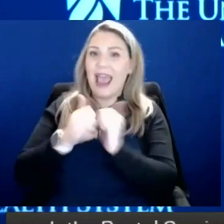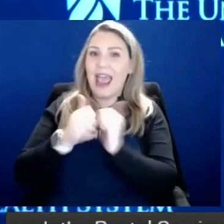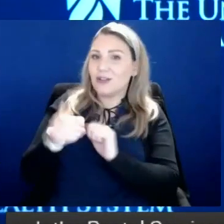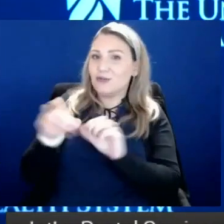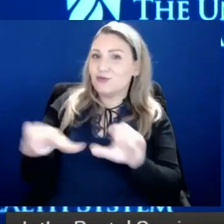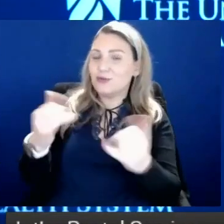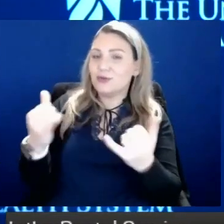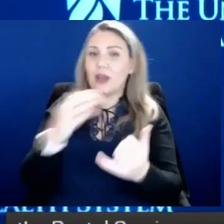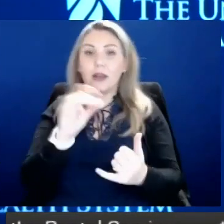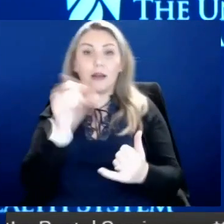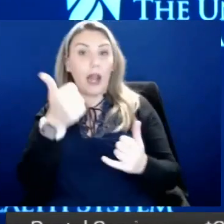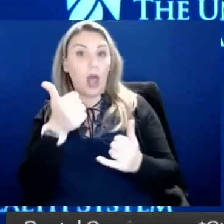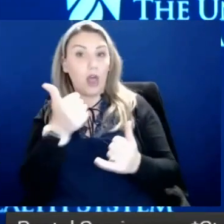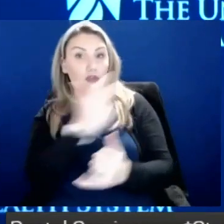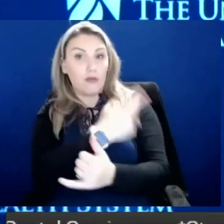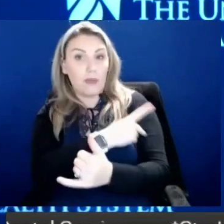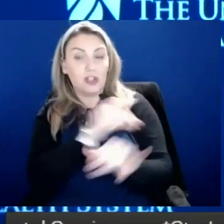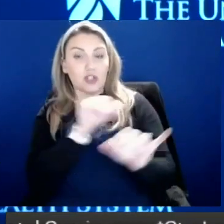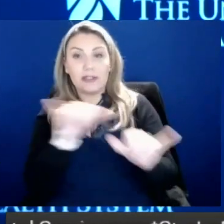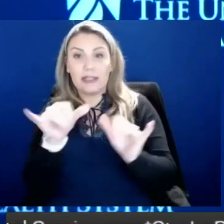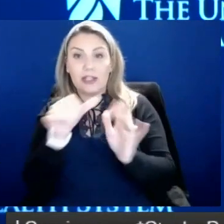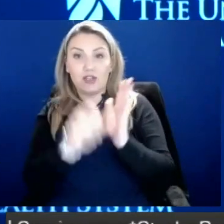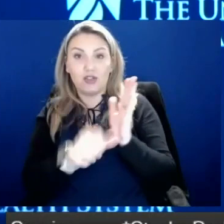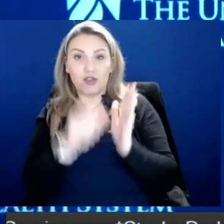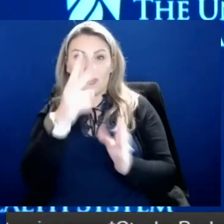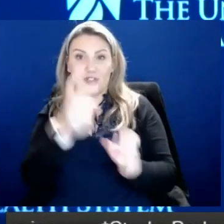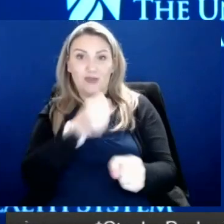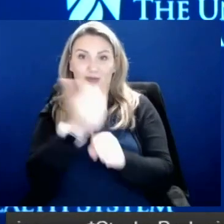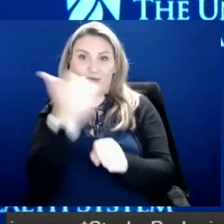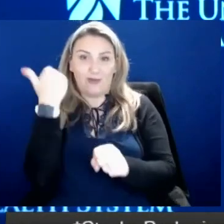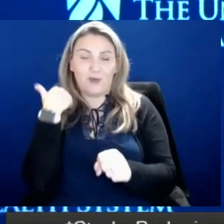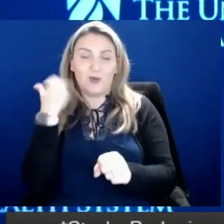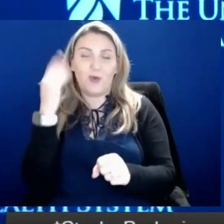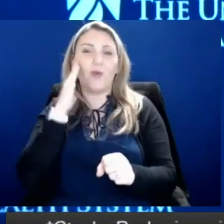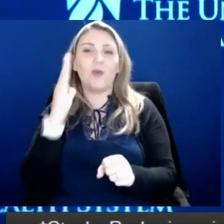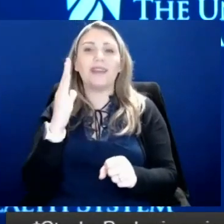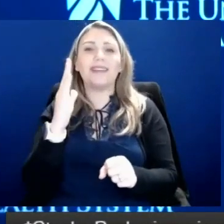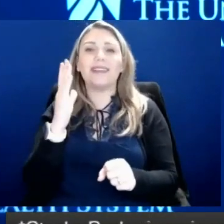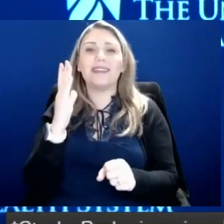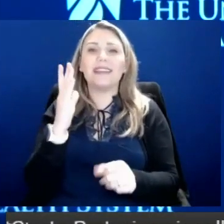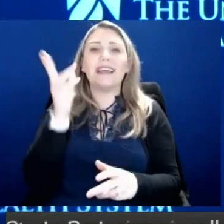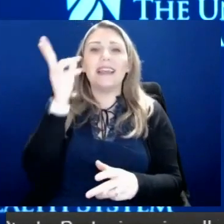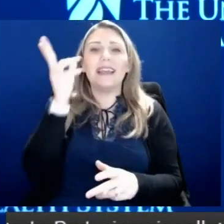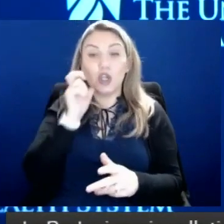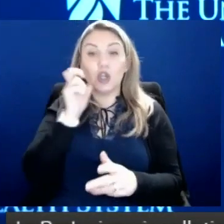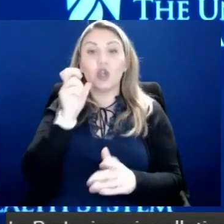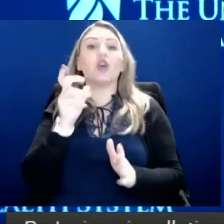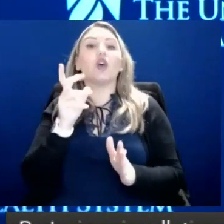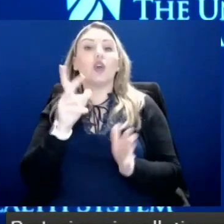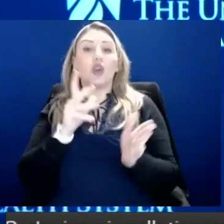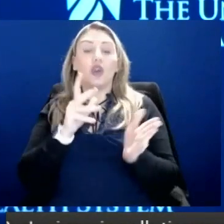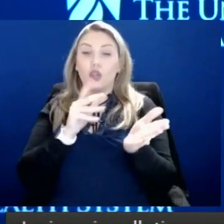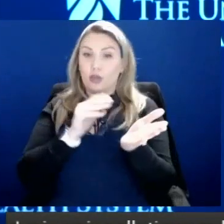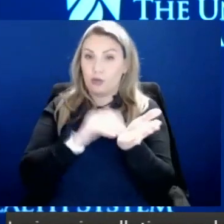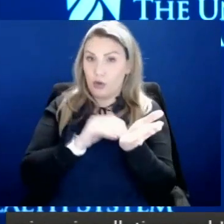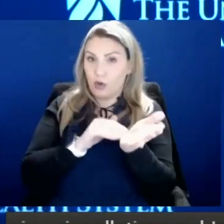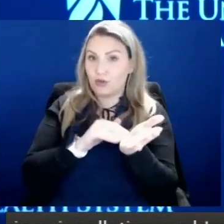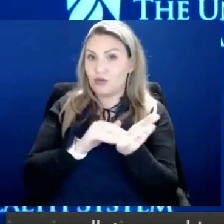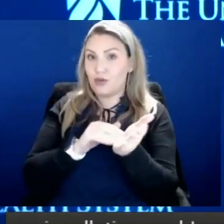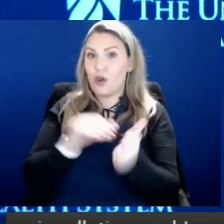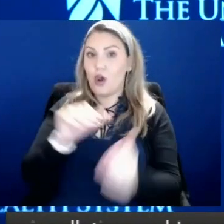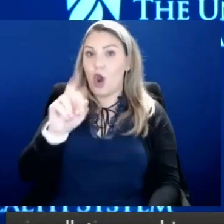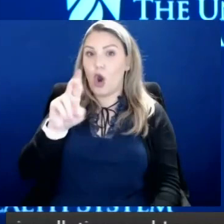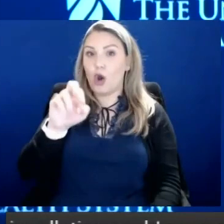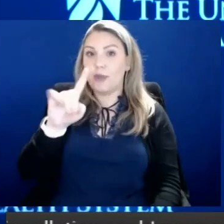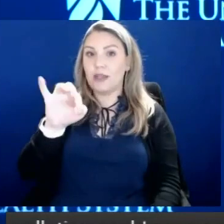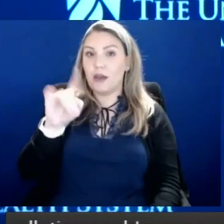had the same corrective surgery almost 2 years ago. So you're going to hear from the craniofacial surgeon, Dr. Ravi Garg, and a cardiologist, Dr. Brian